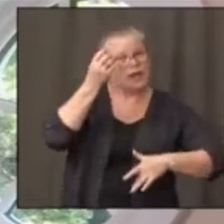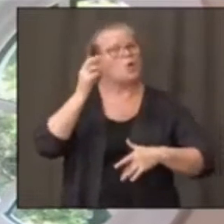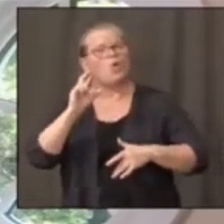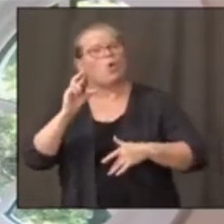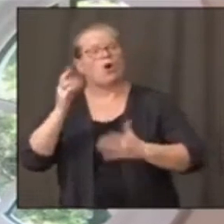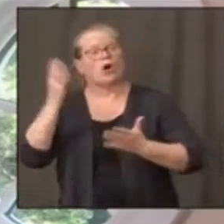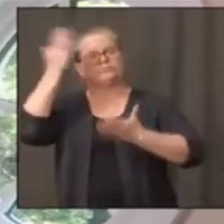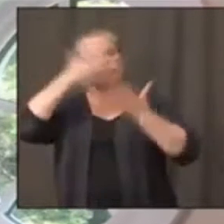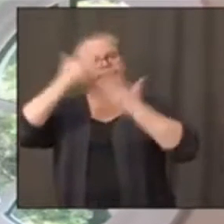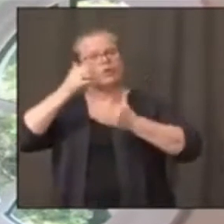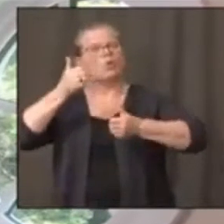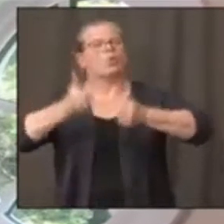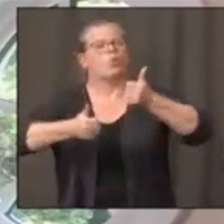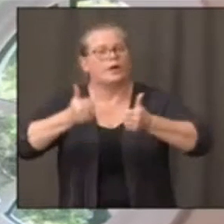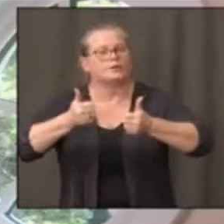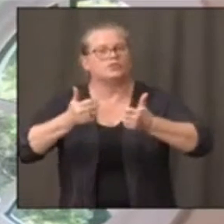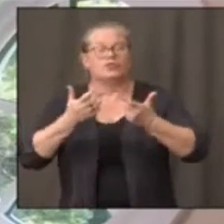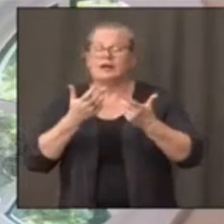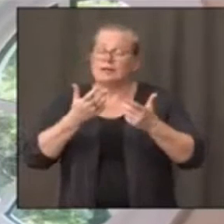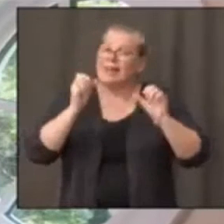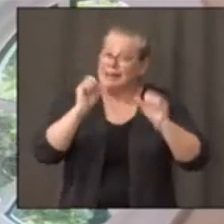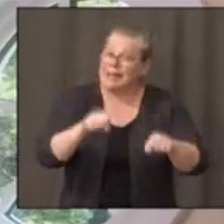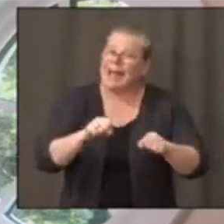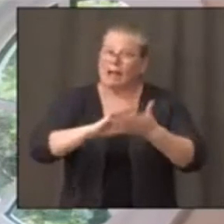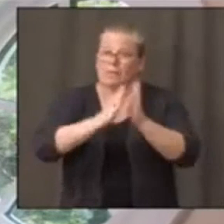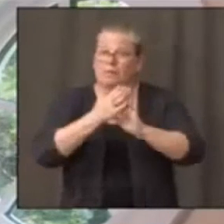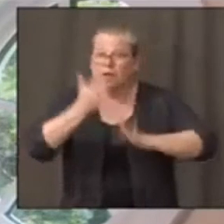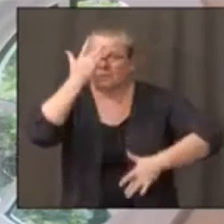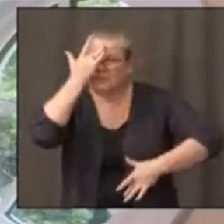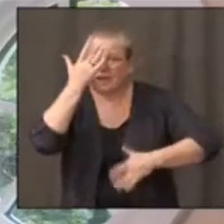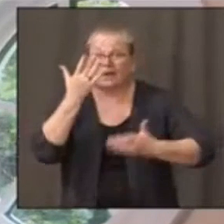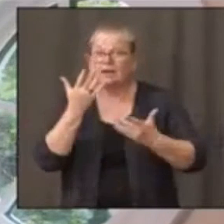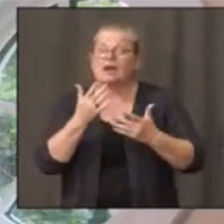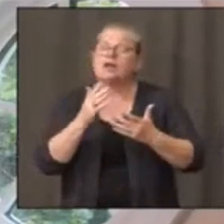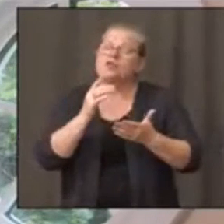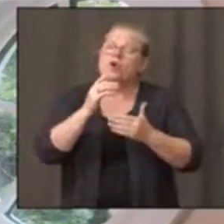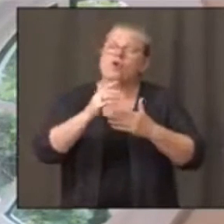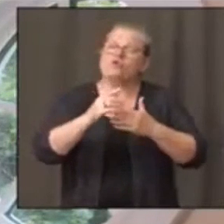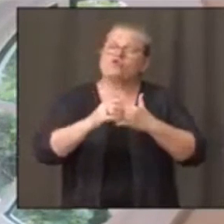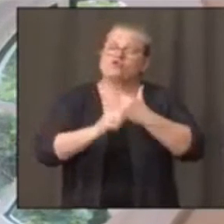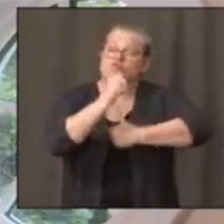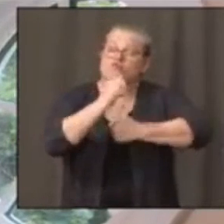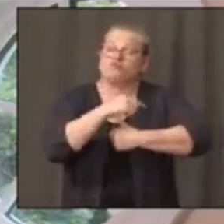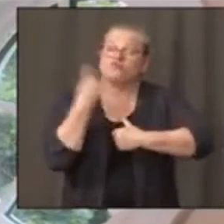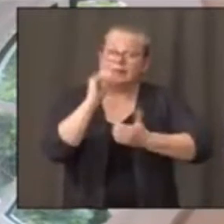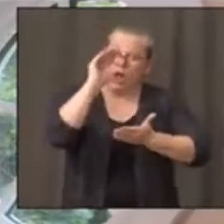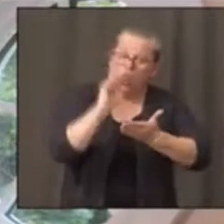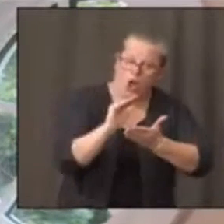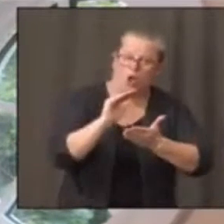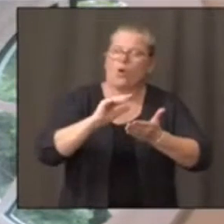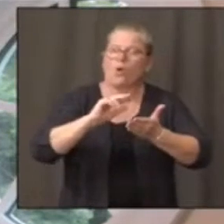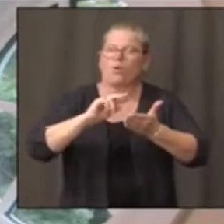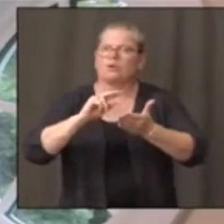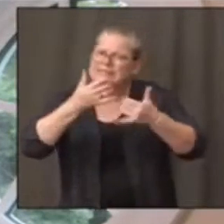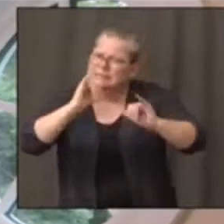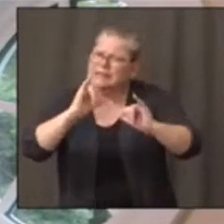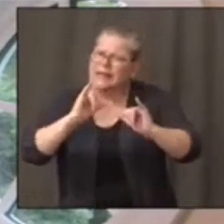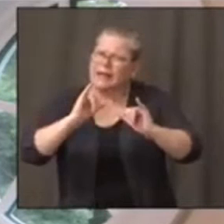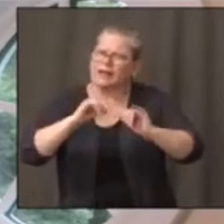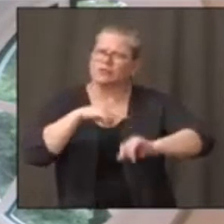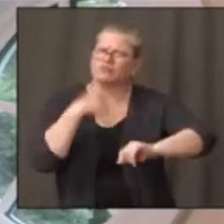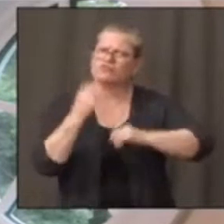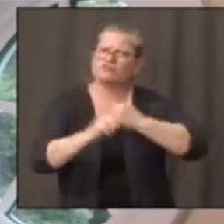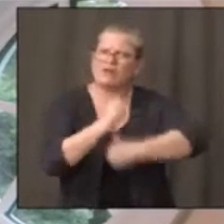be cautious because we don't fully understand, what the true experience would be. And the final point I'd make is that, remember, here in the U.S.,